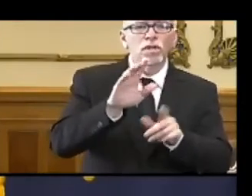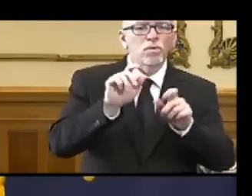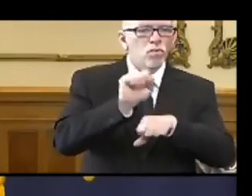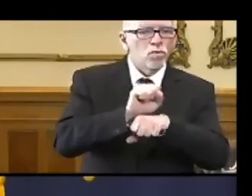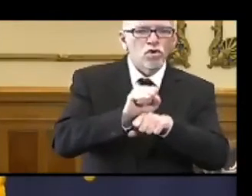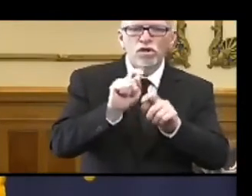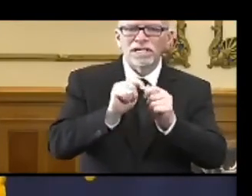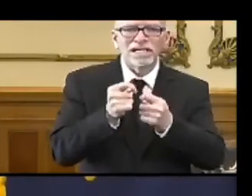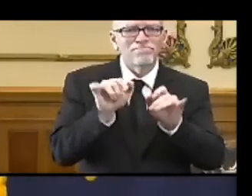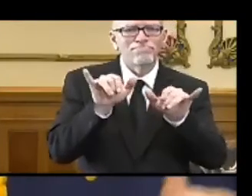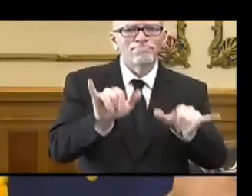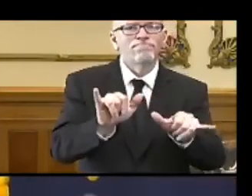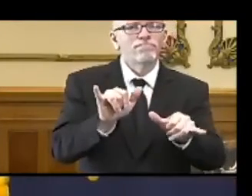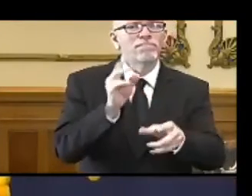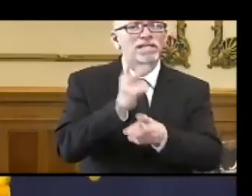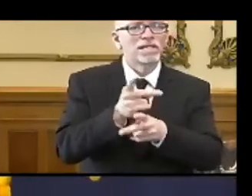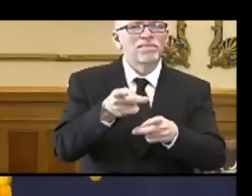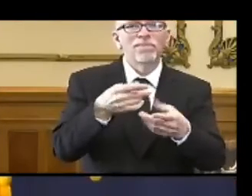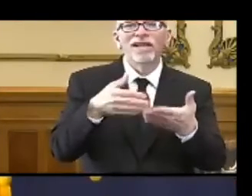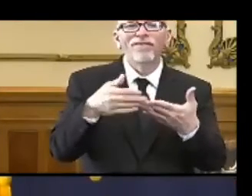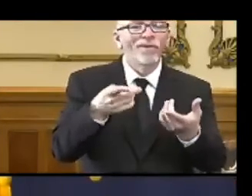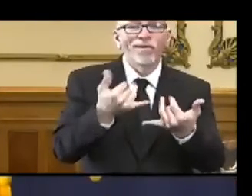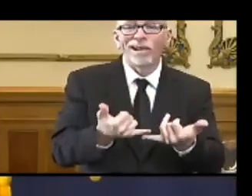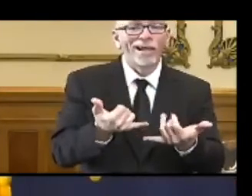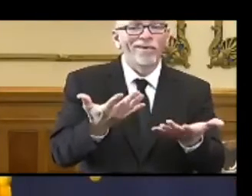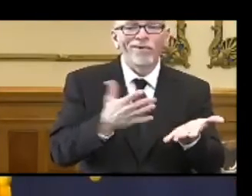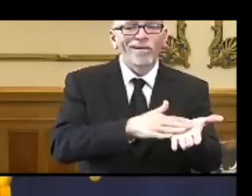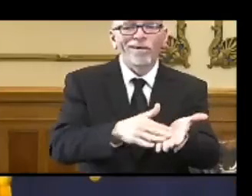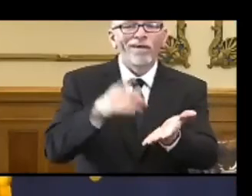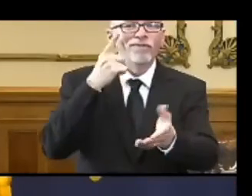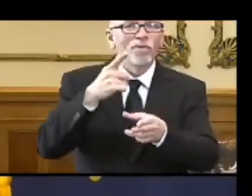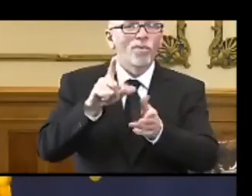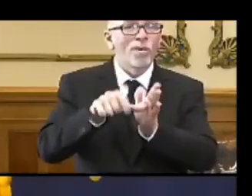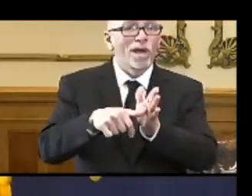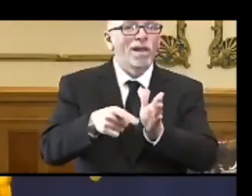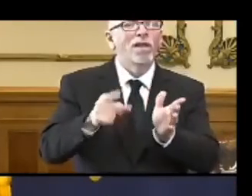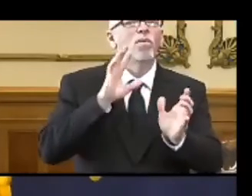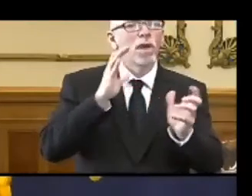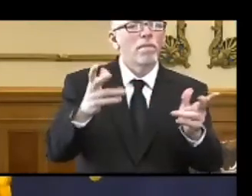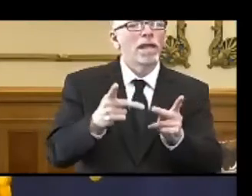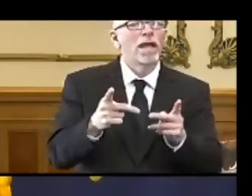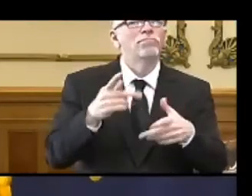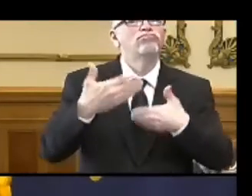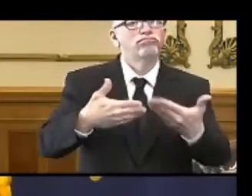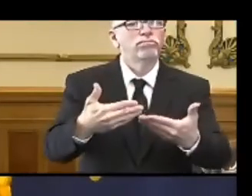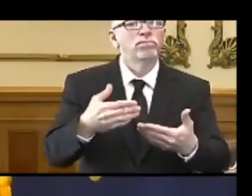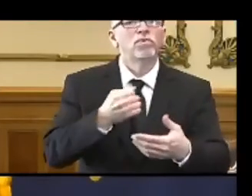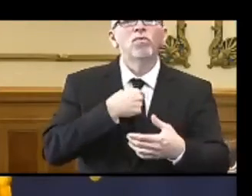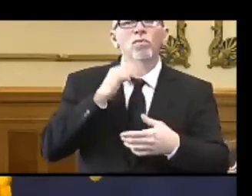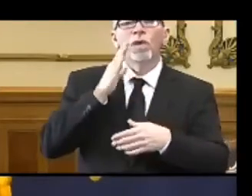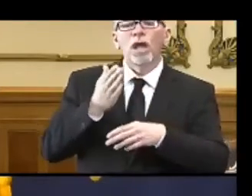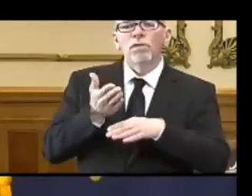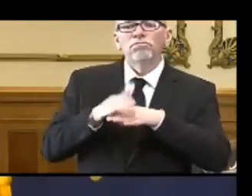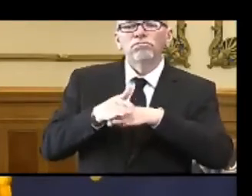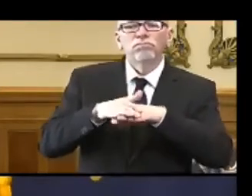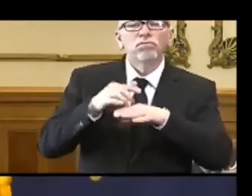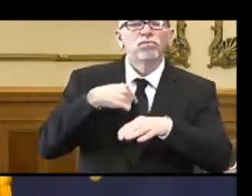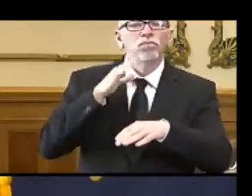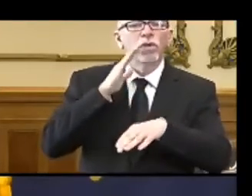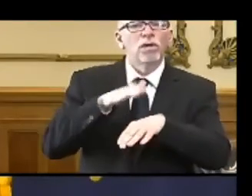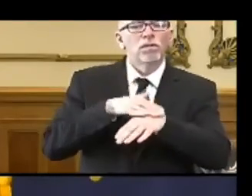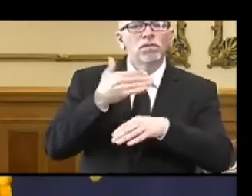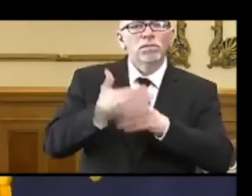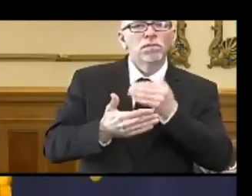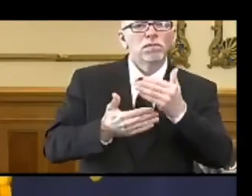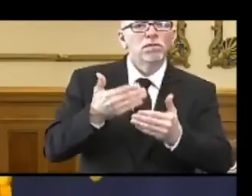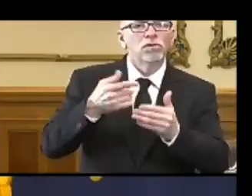place when everything starts to get turned on again. And so as we incrementally and gradually, very